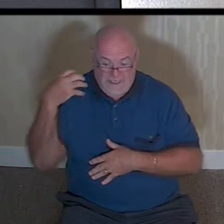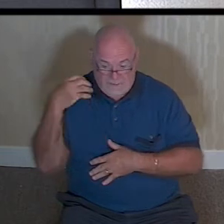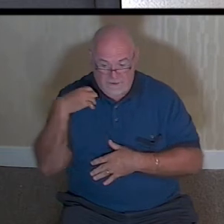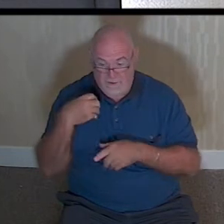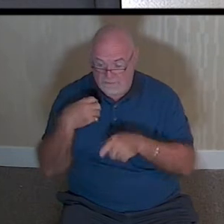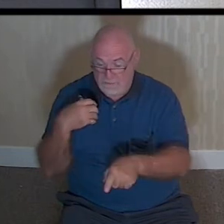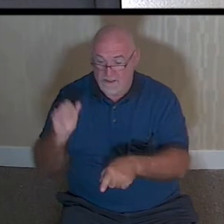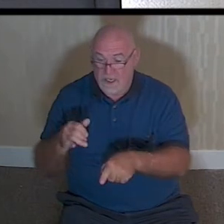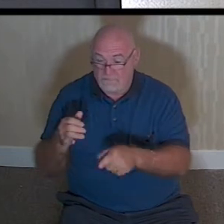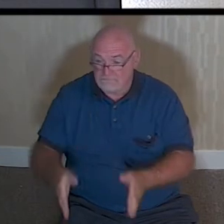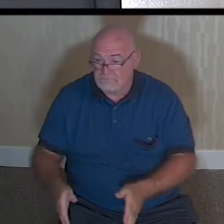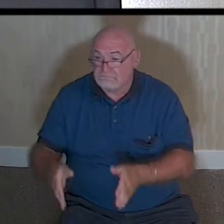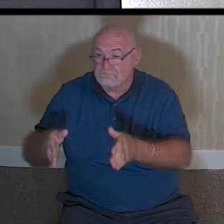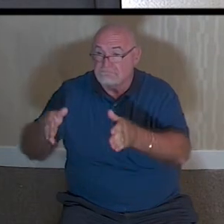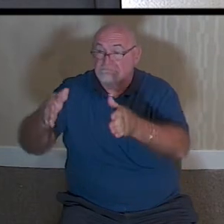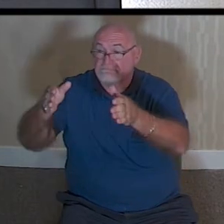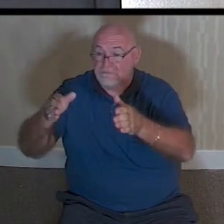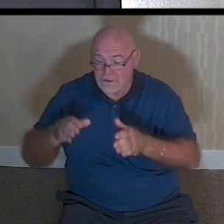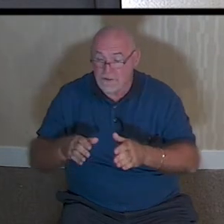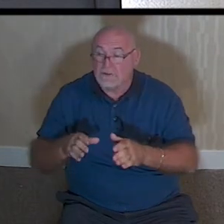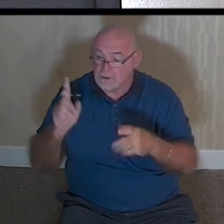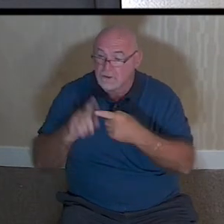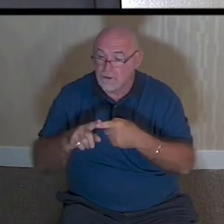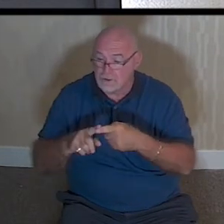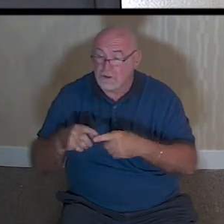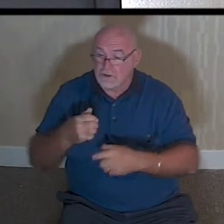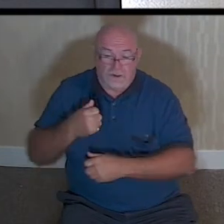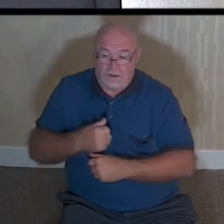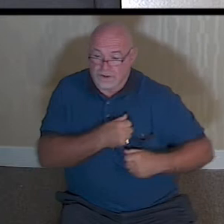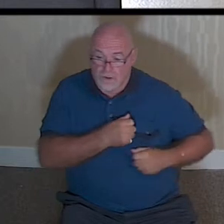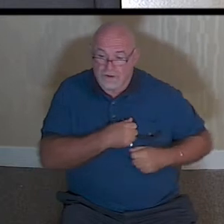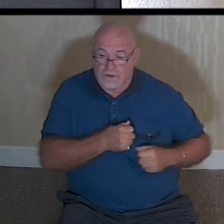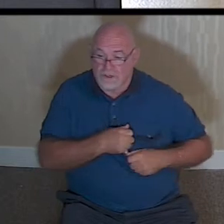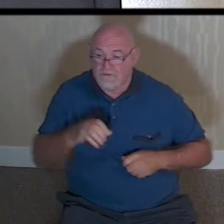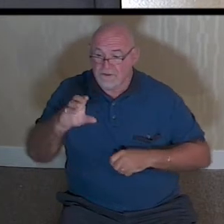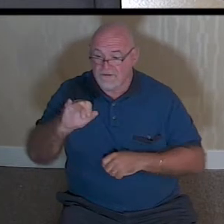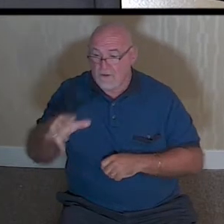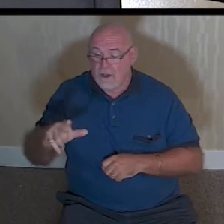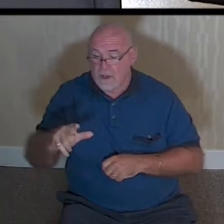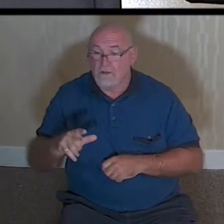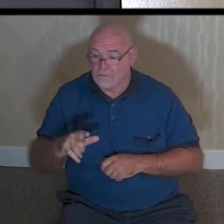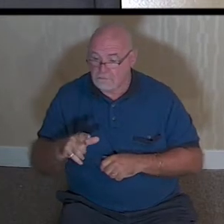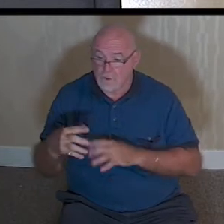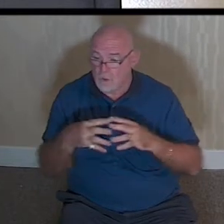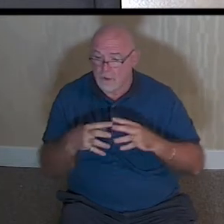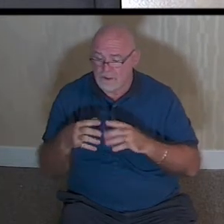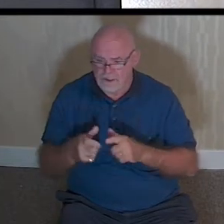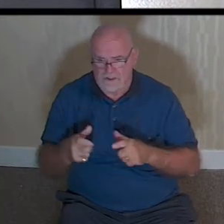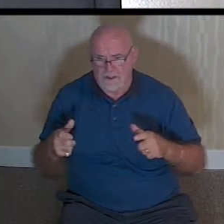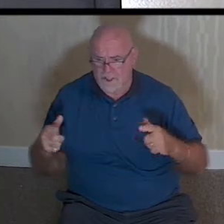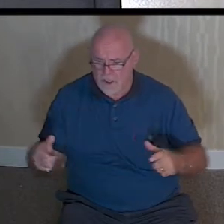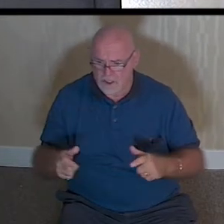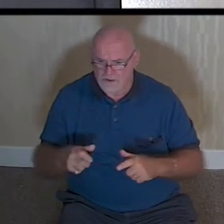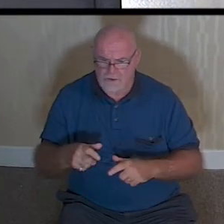to Grant and to the soldiers of the Civil War, there's a large reflecting pond, and it had frozen